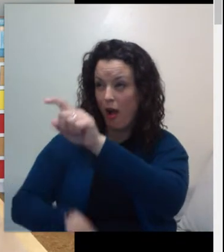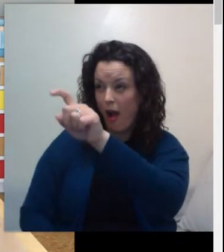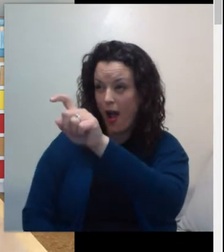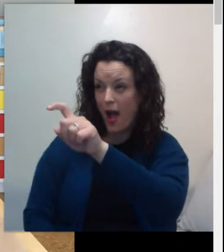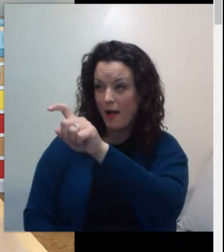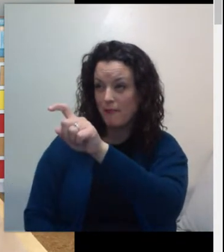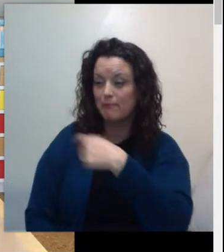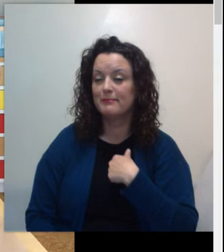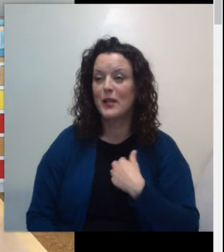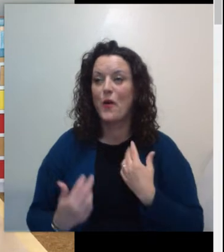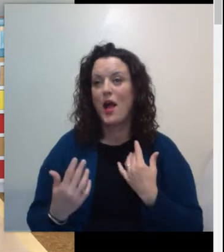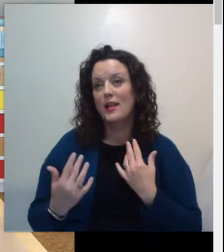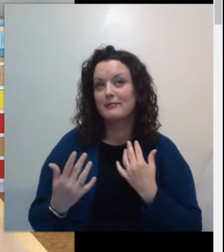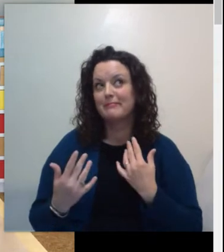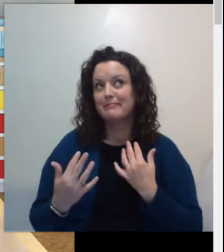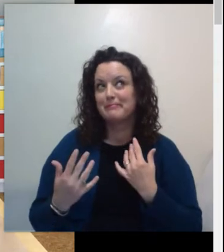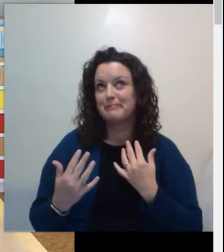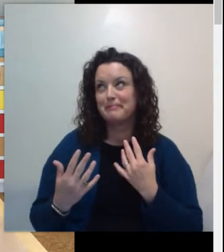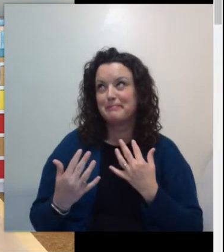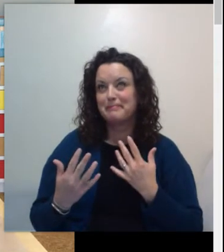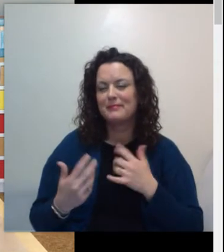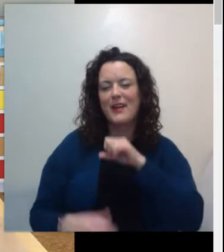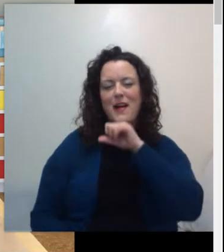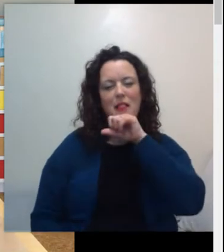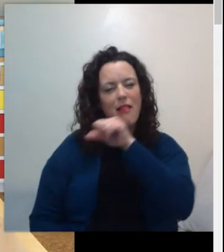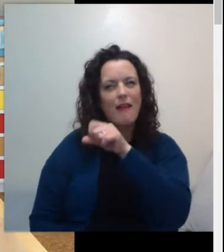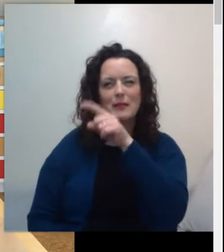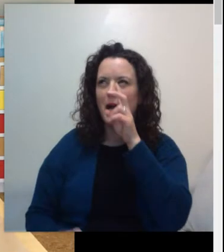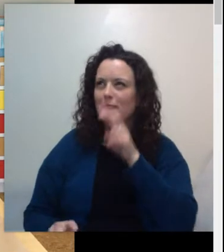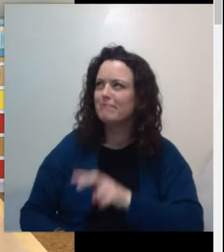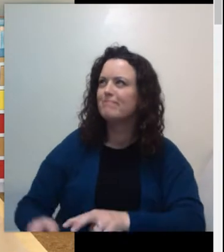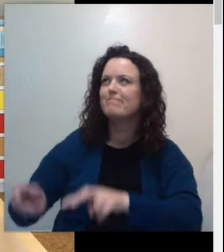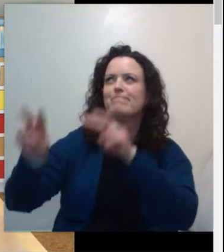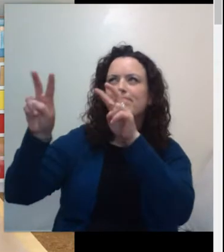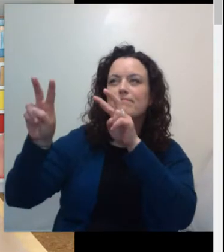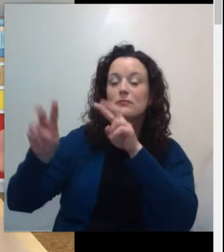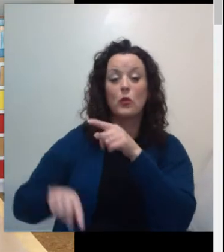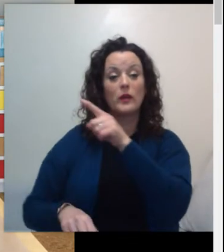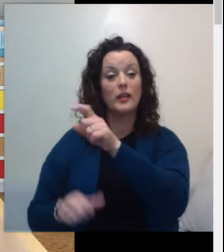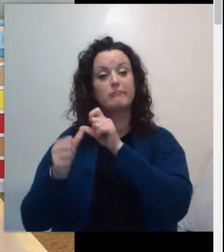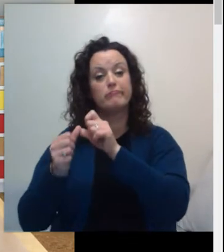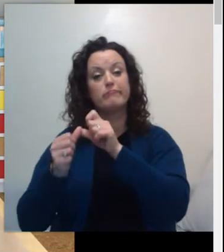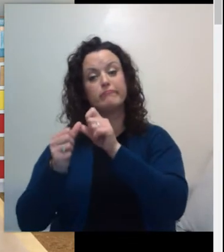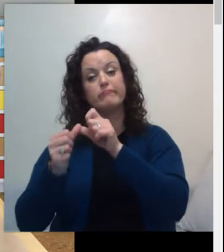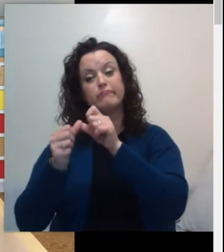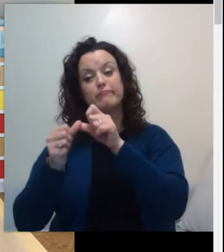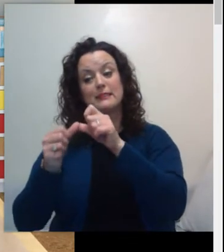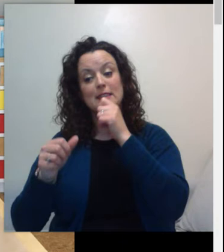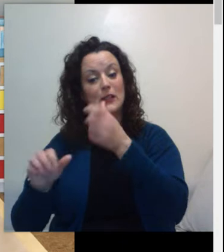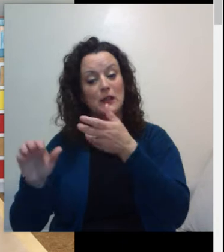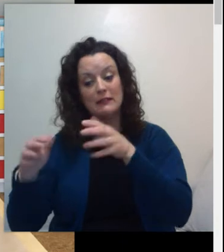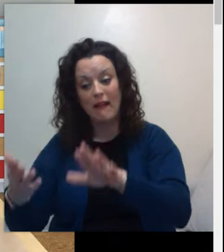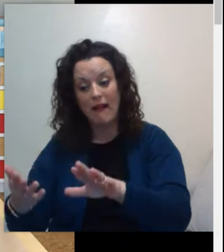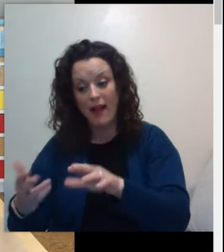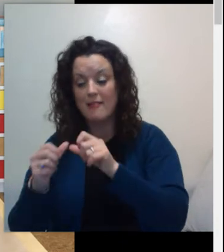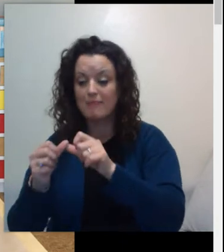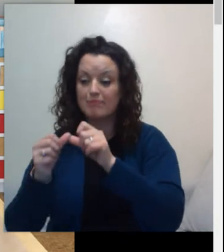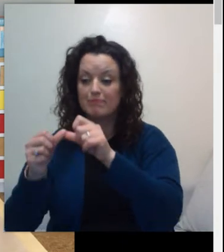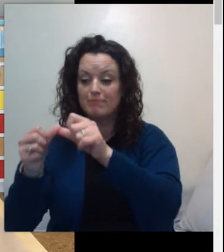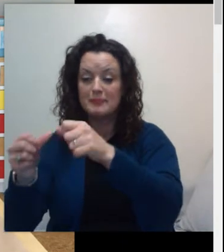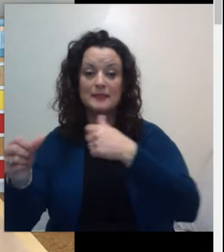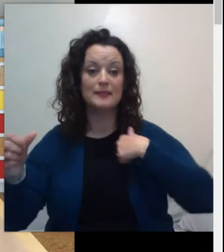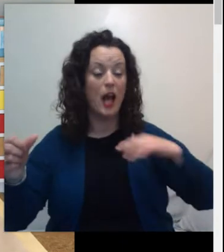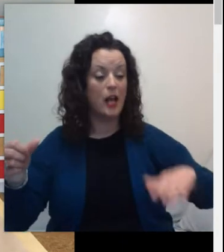Well, he spent a lot of time not dying, but then eventually I grew up and I started my career and I did my